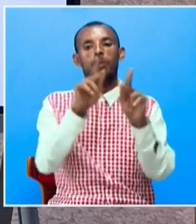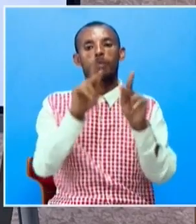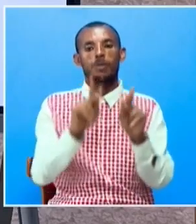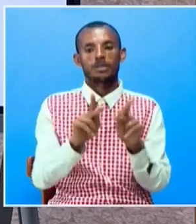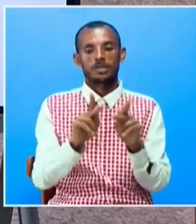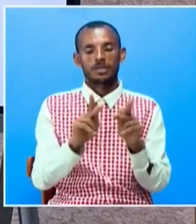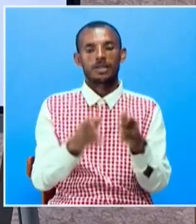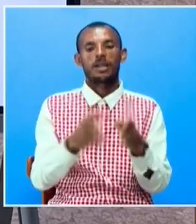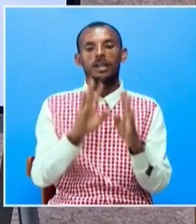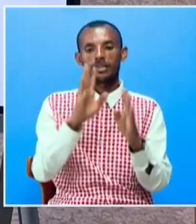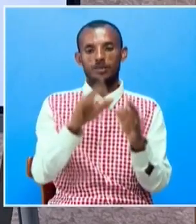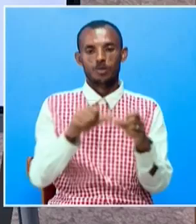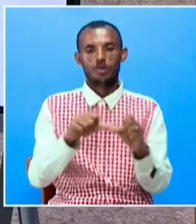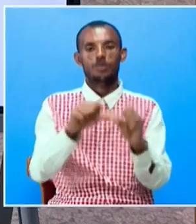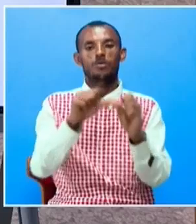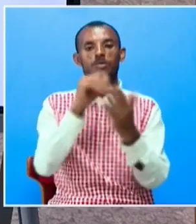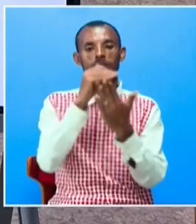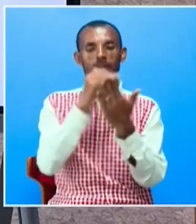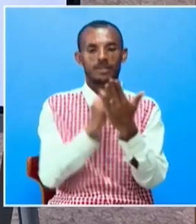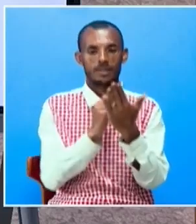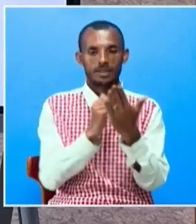let's continue to the lesson.